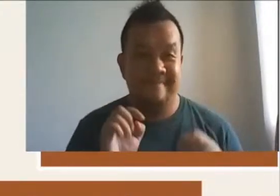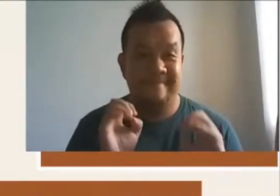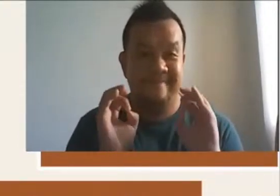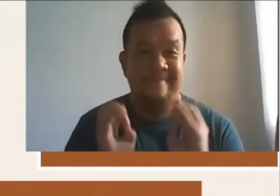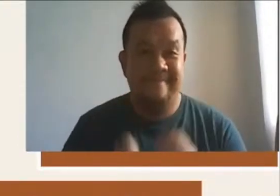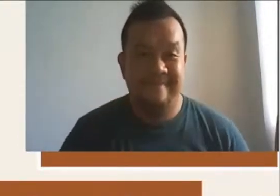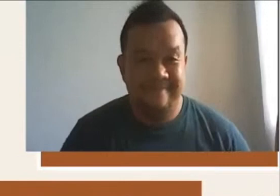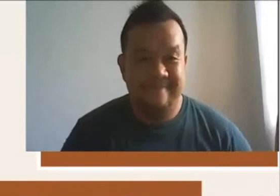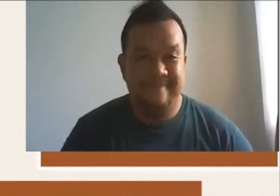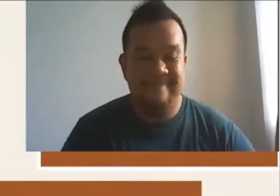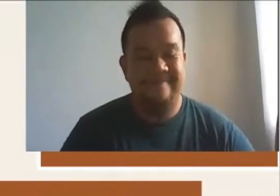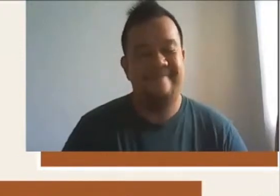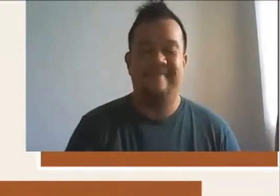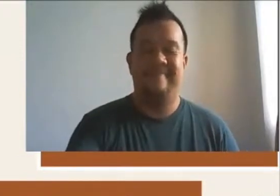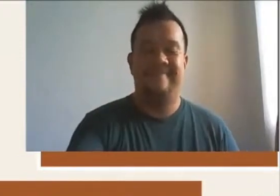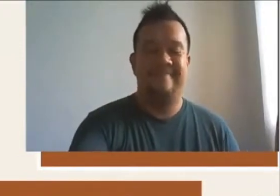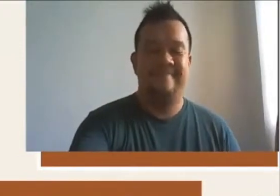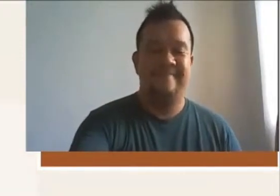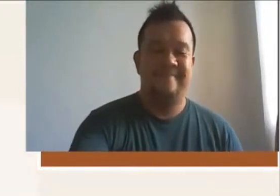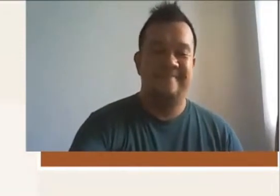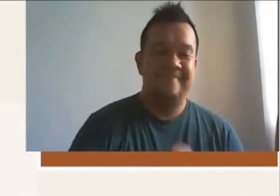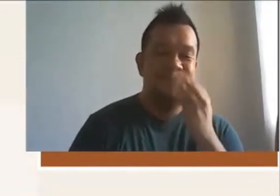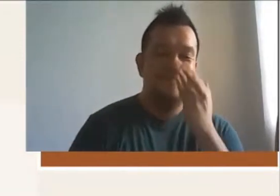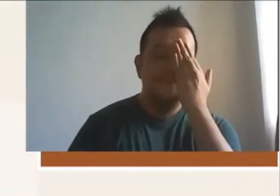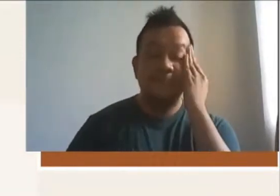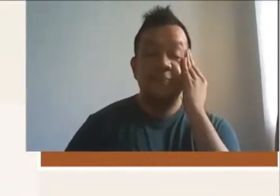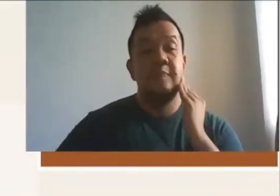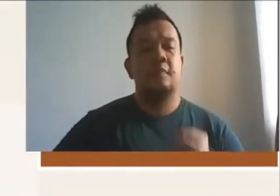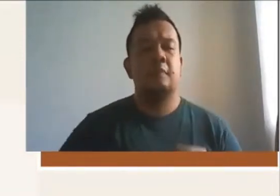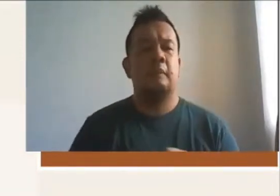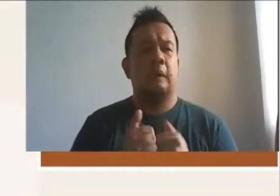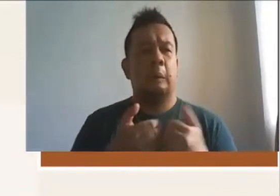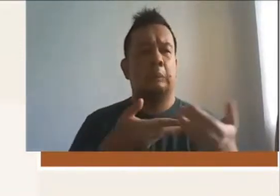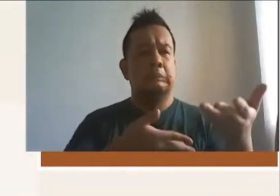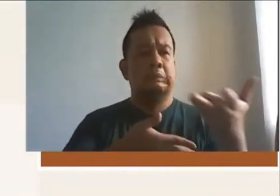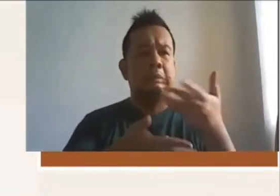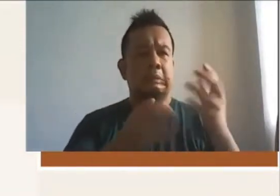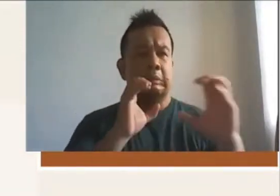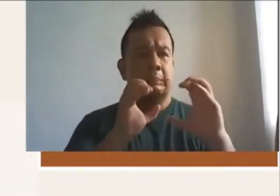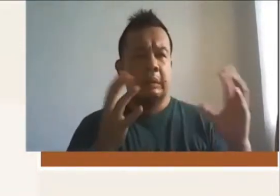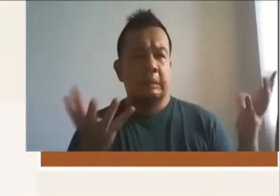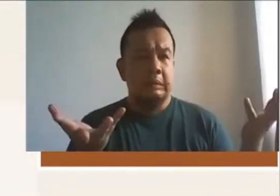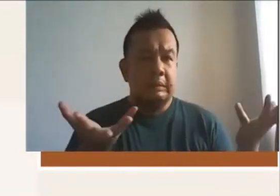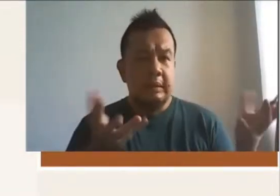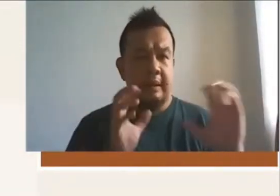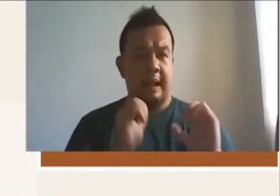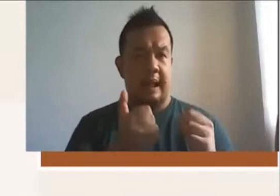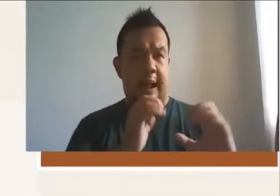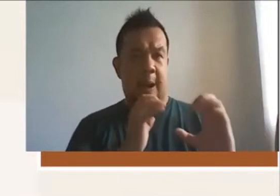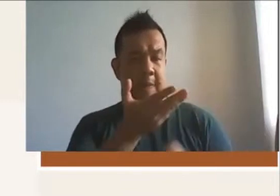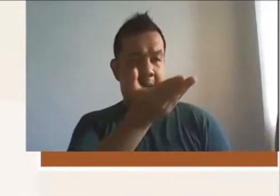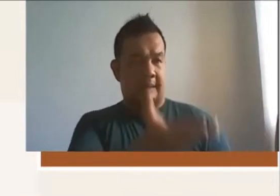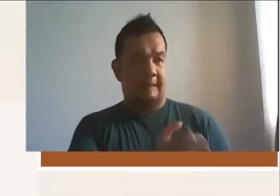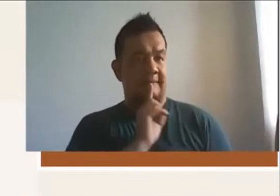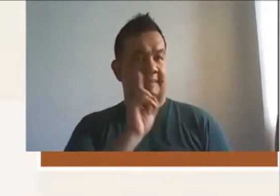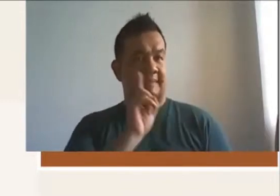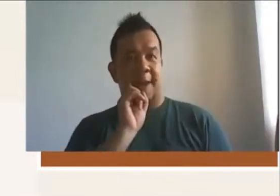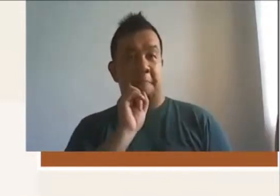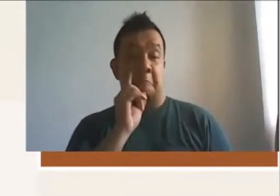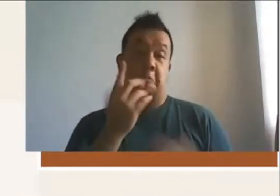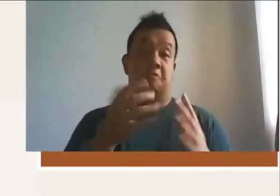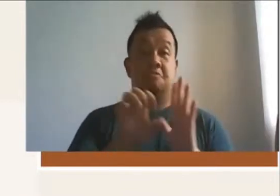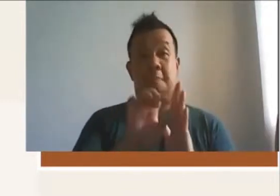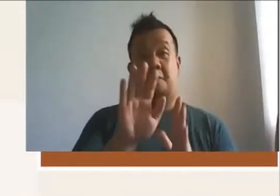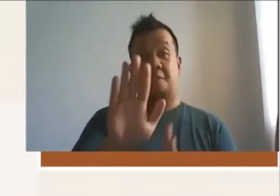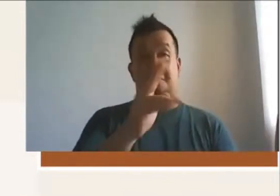If you still don't know how to sign or how to communicate with the deaf person, especially, for example, in hospitals, in clinics, and you are faced